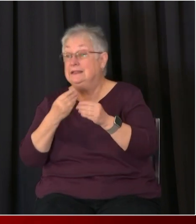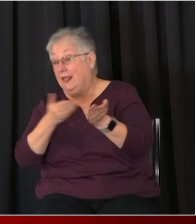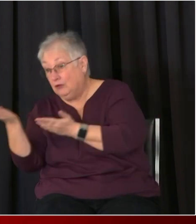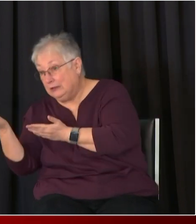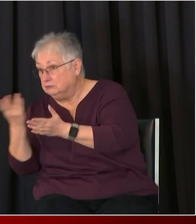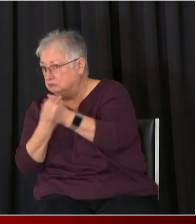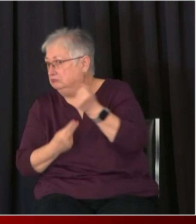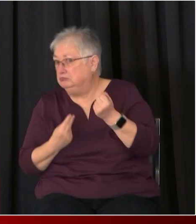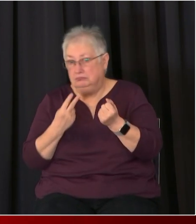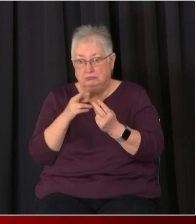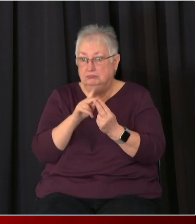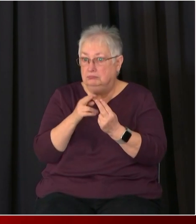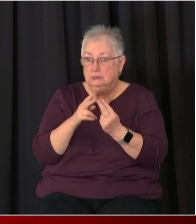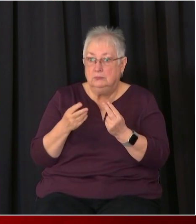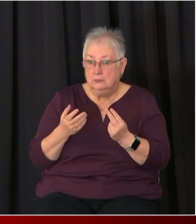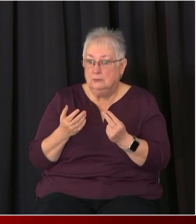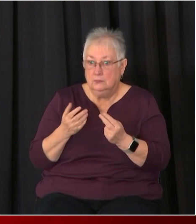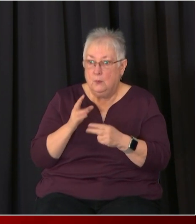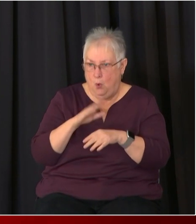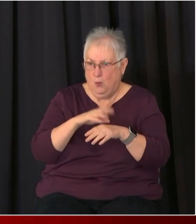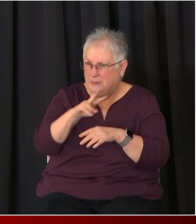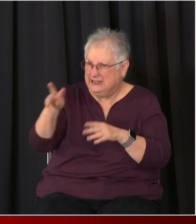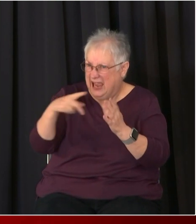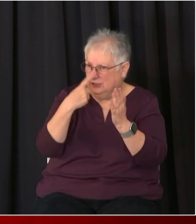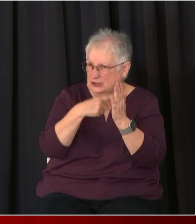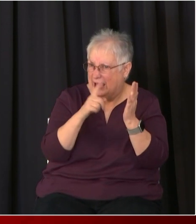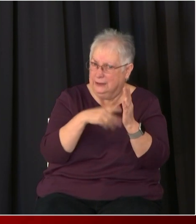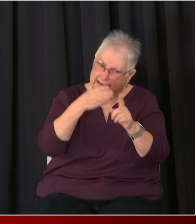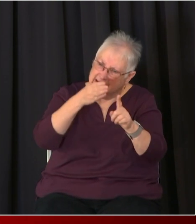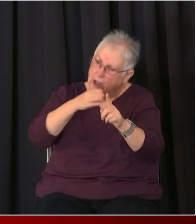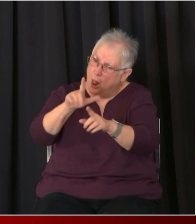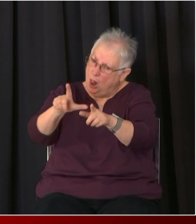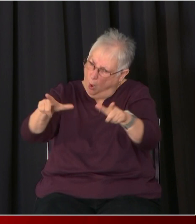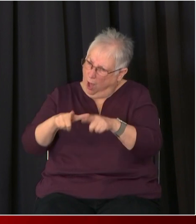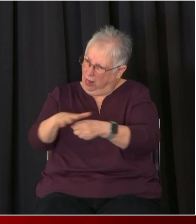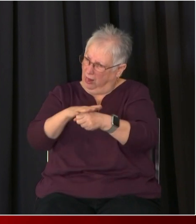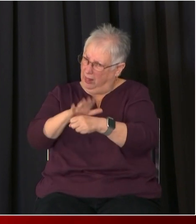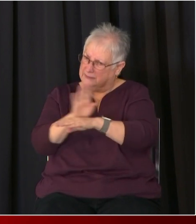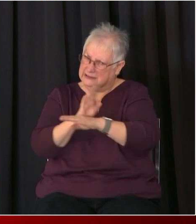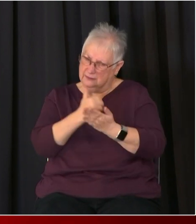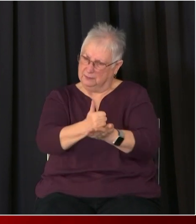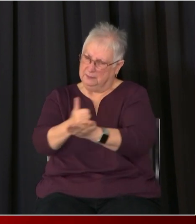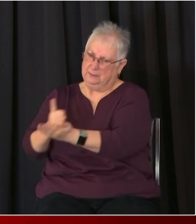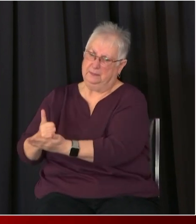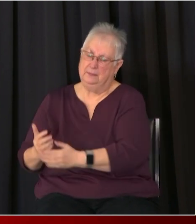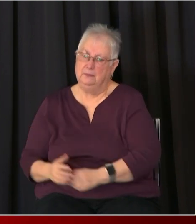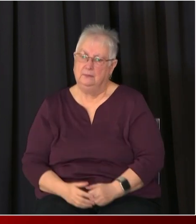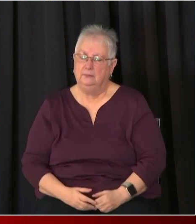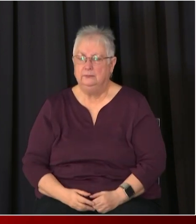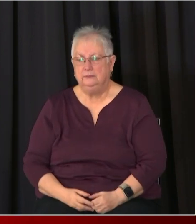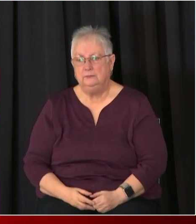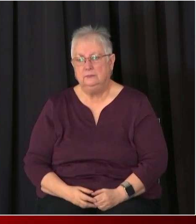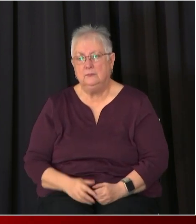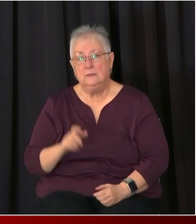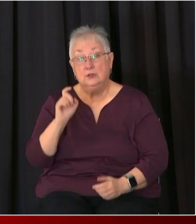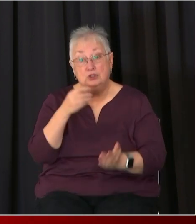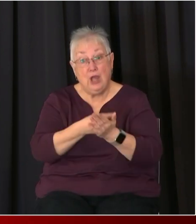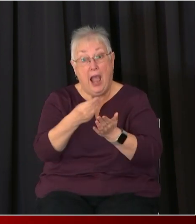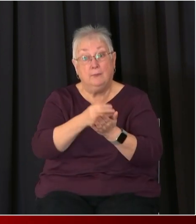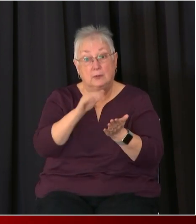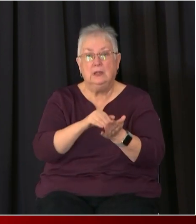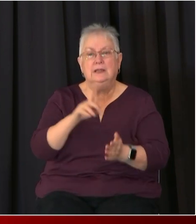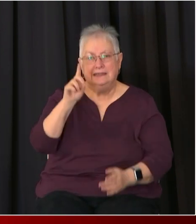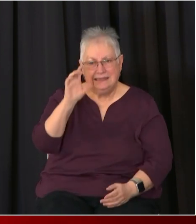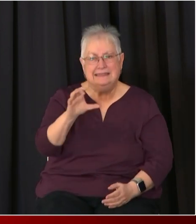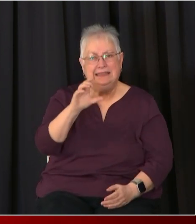our residents that I've asked to shop local. We're doing the same in DC government. As you know, each year my